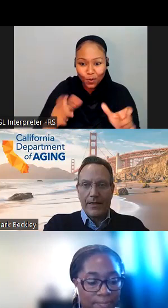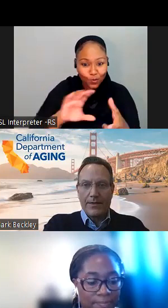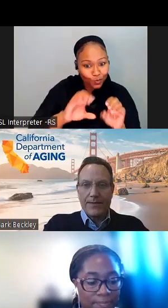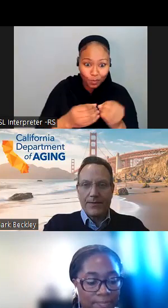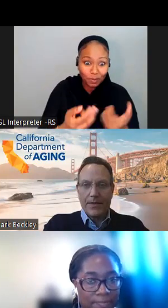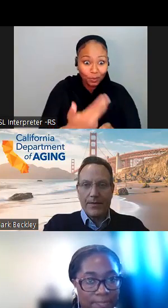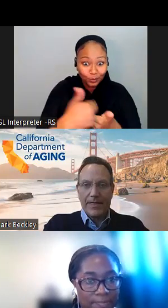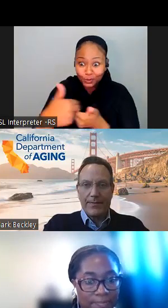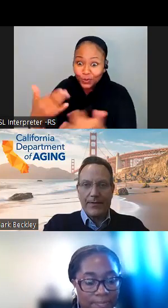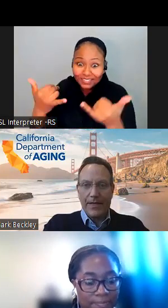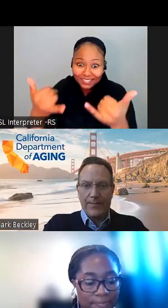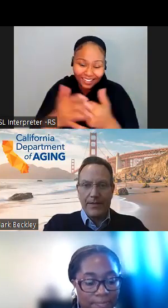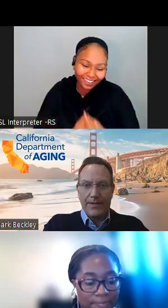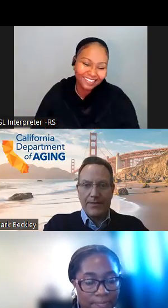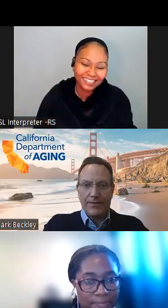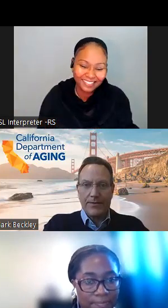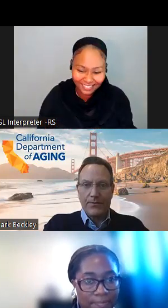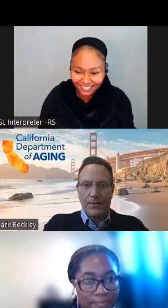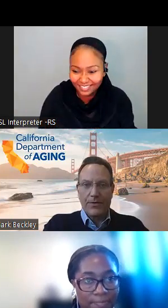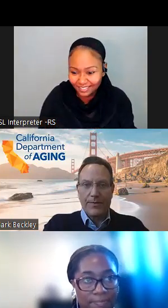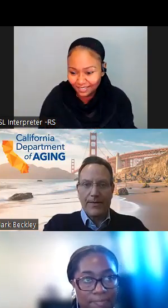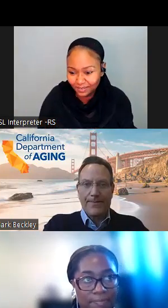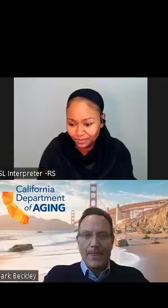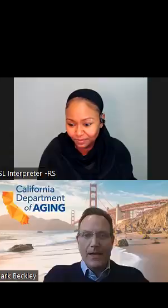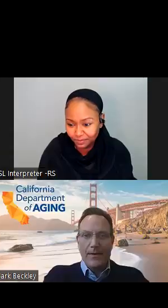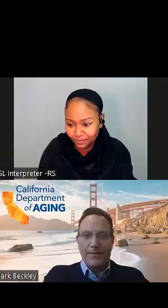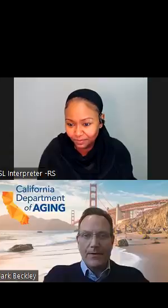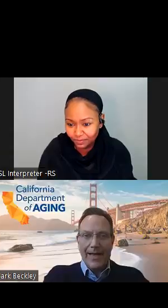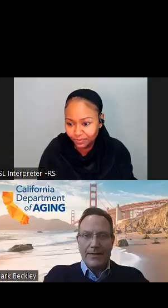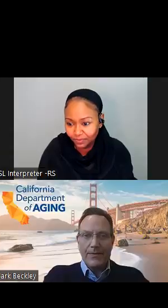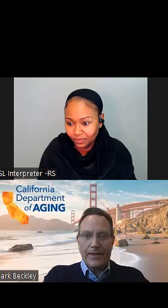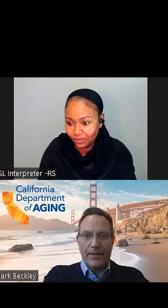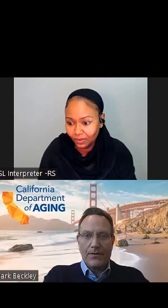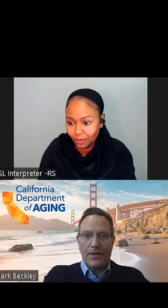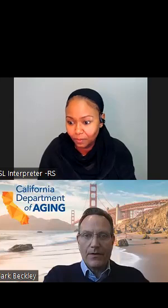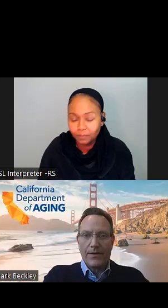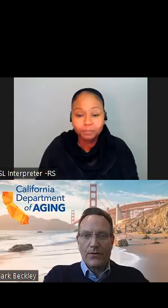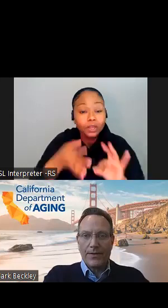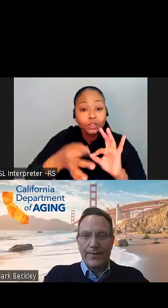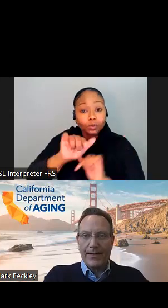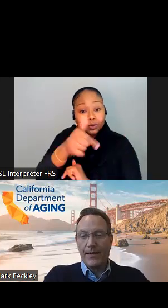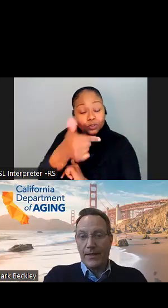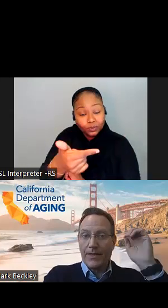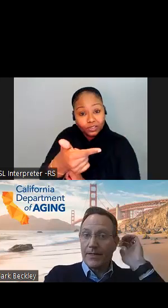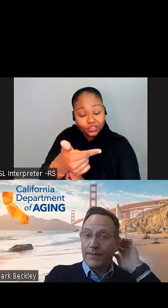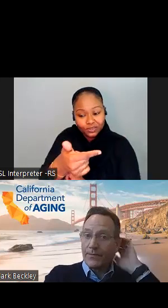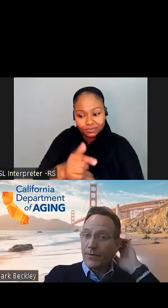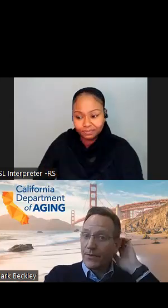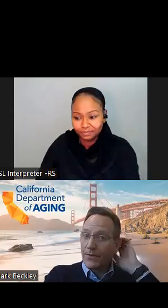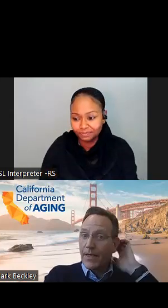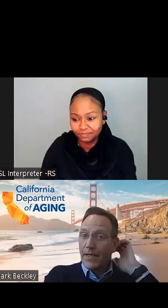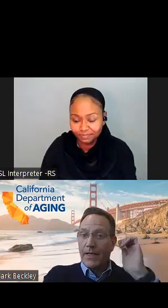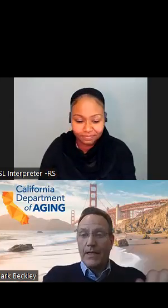on Susan's comments about the impetus of this work group. So as we know, over the course of the pandemic, residents